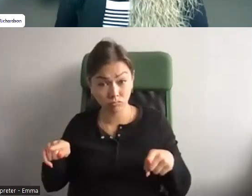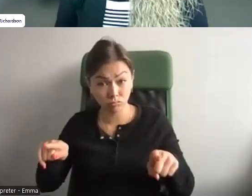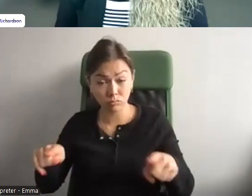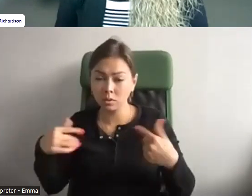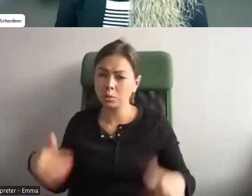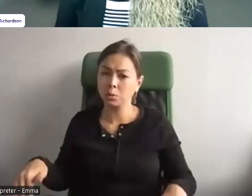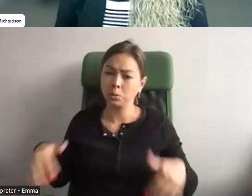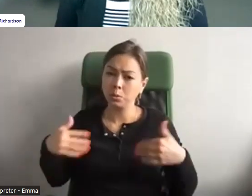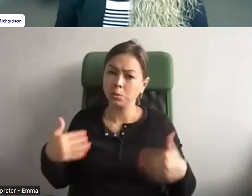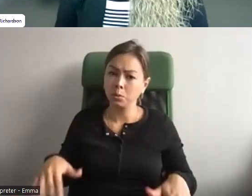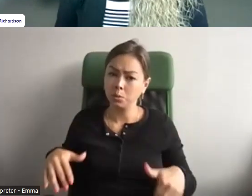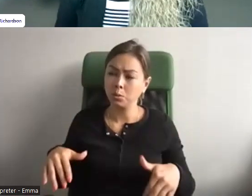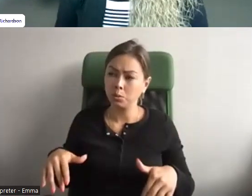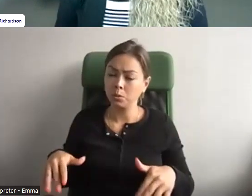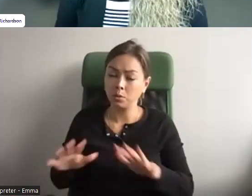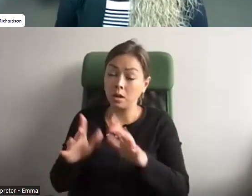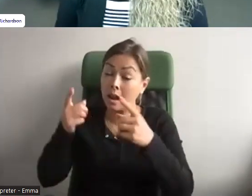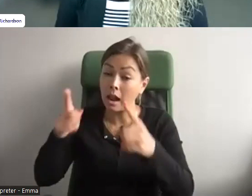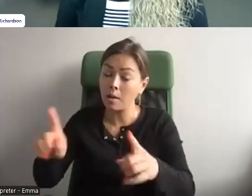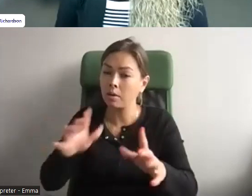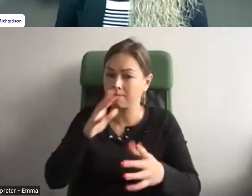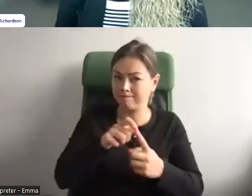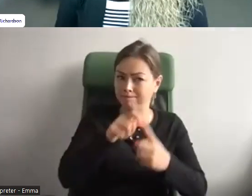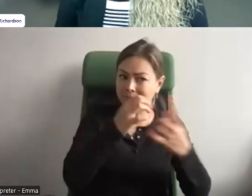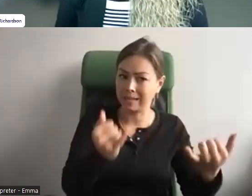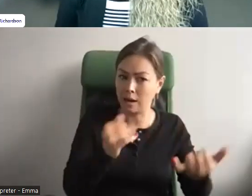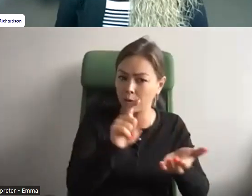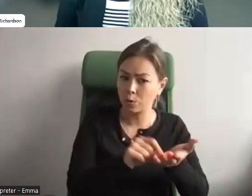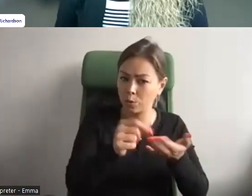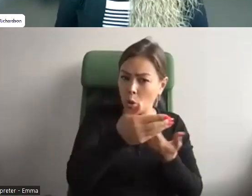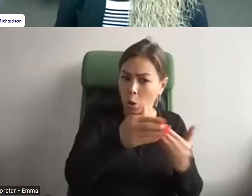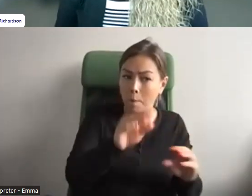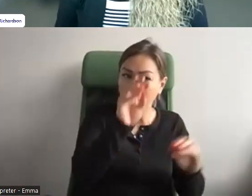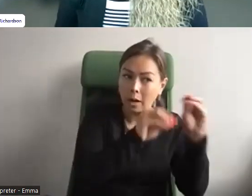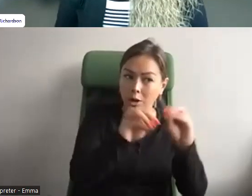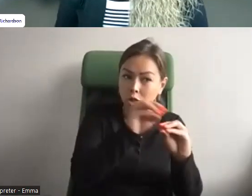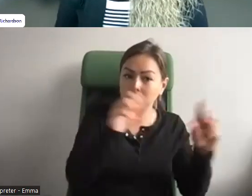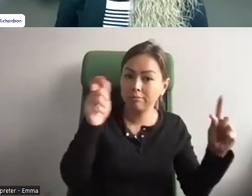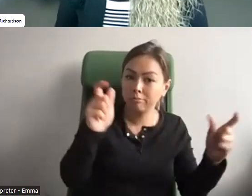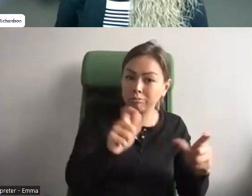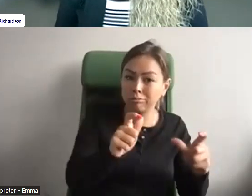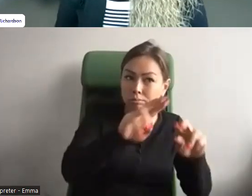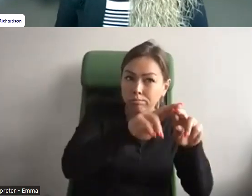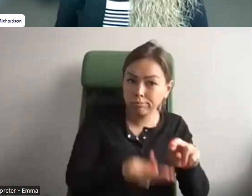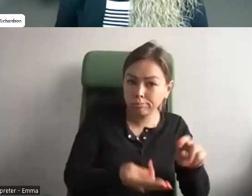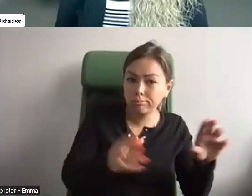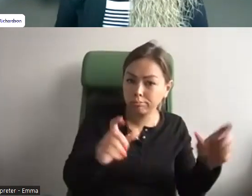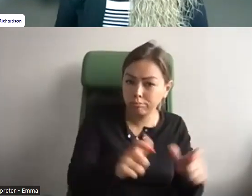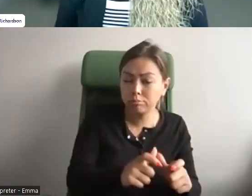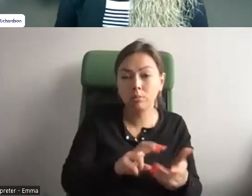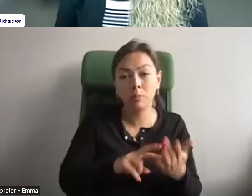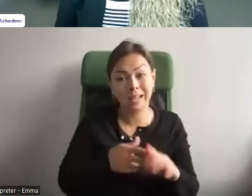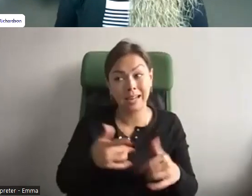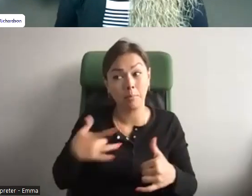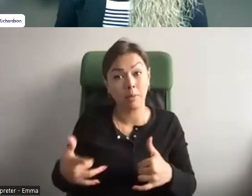have been shrinking and have a shrinking budget, is they're constantly looking for op-eds to insert. So I've had